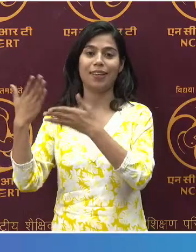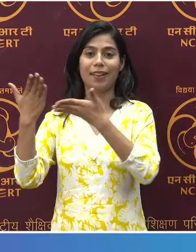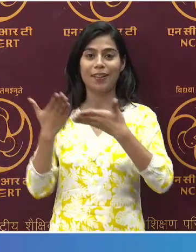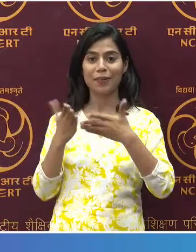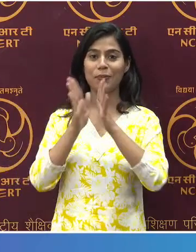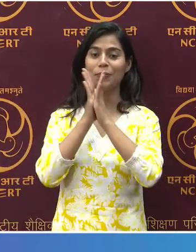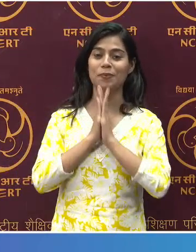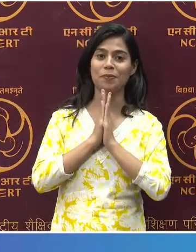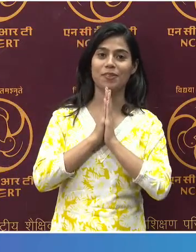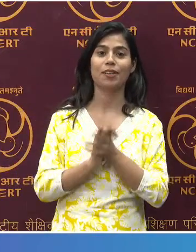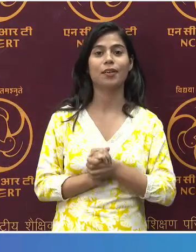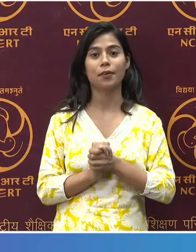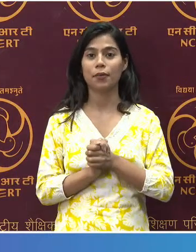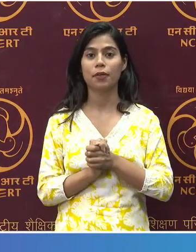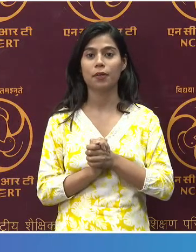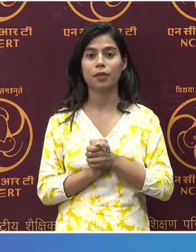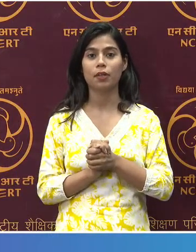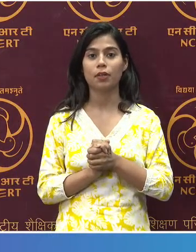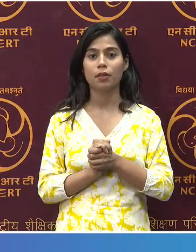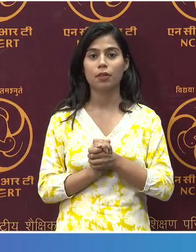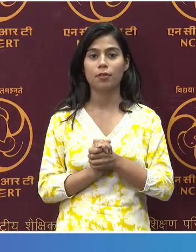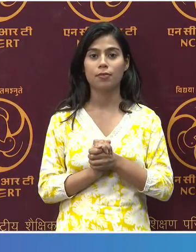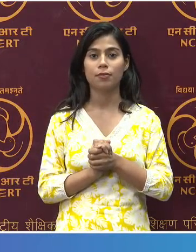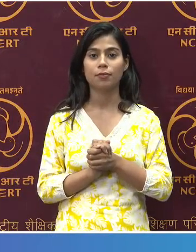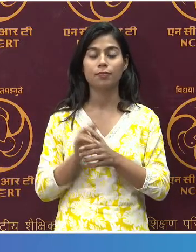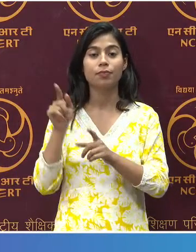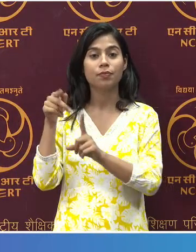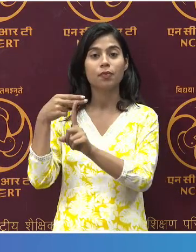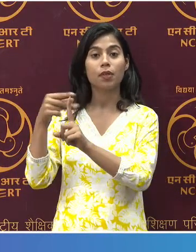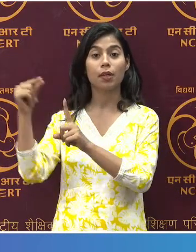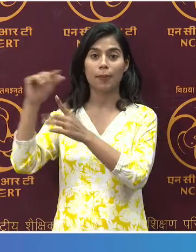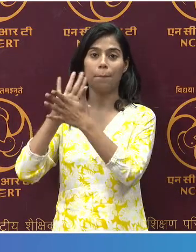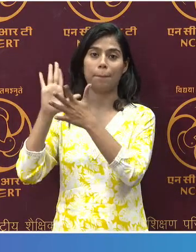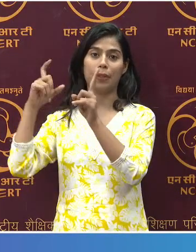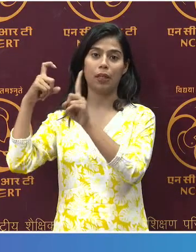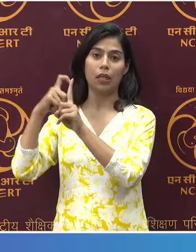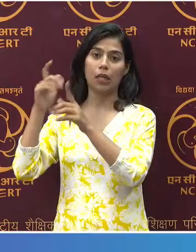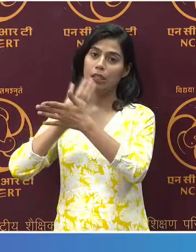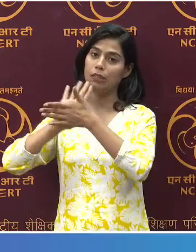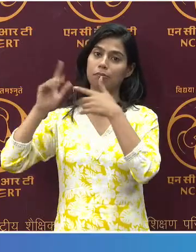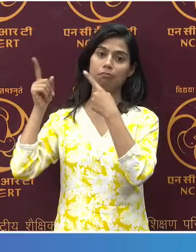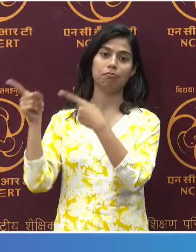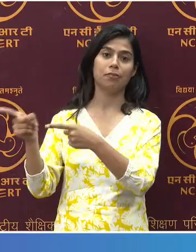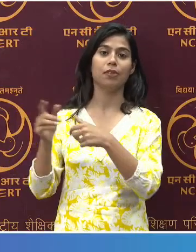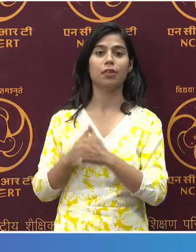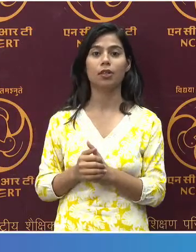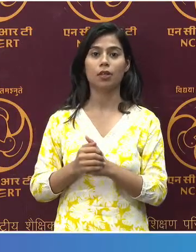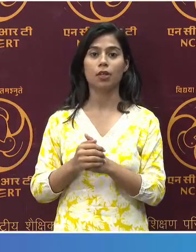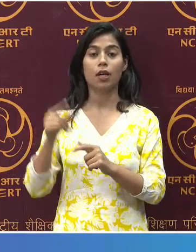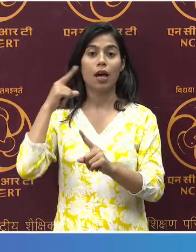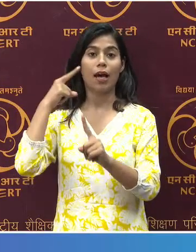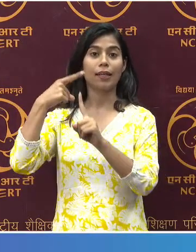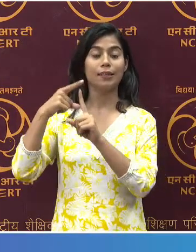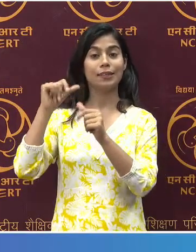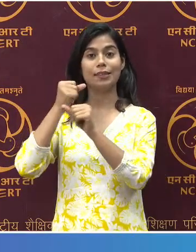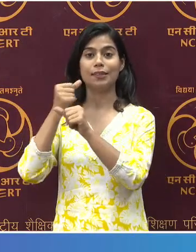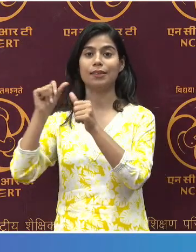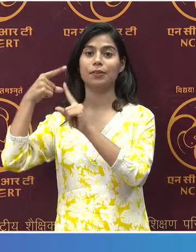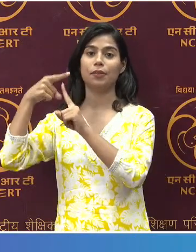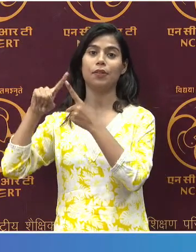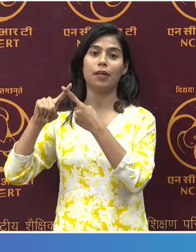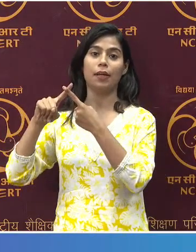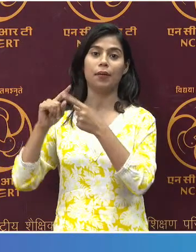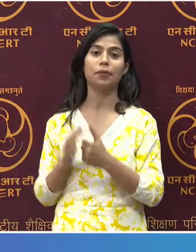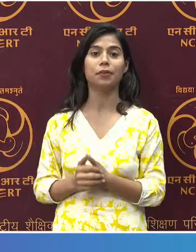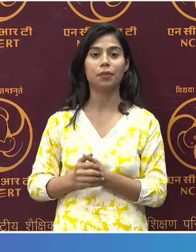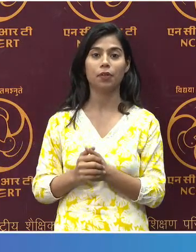Namaskar. Thank you, ma'am. And let me tell everybody that sir is a PhD and has qualified IIT GATE as well. He's PGT also,